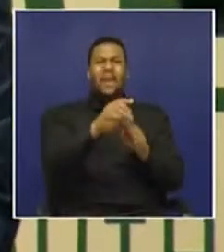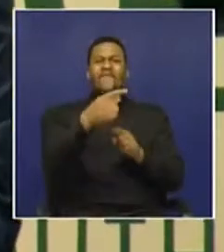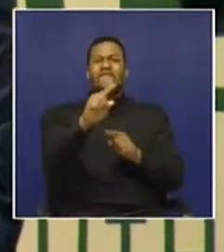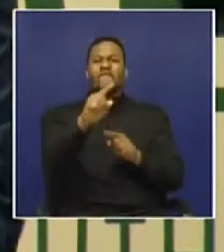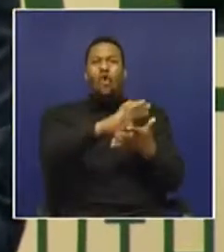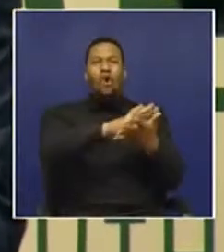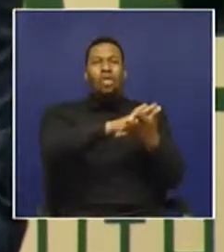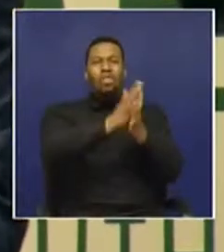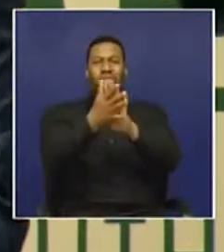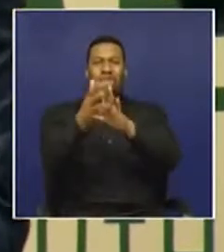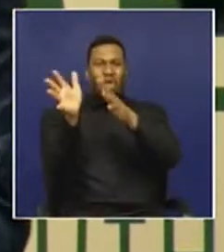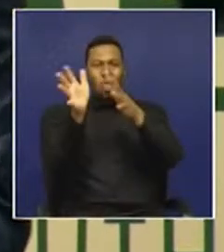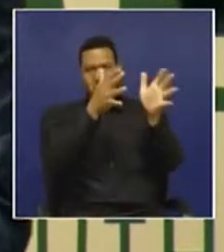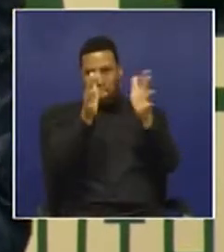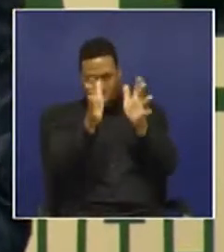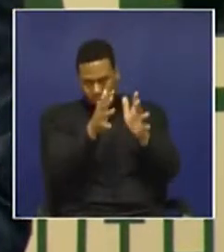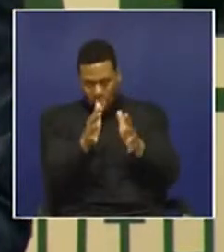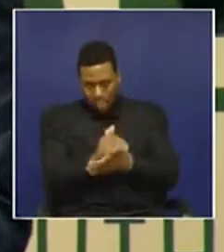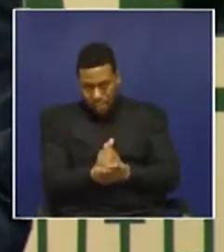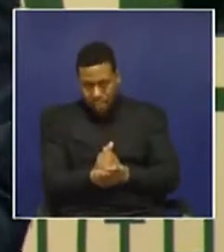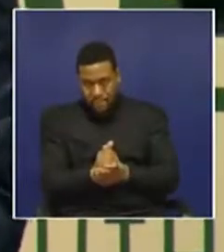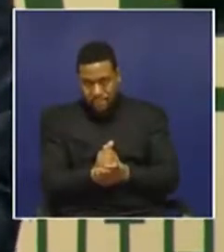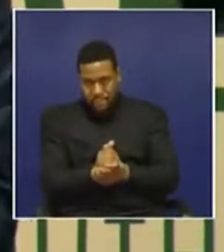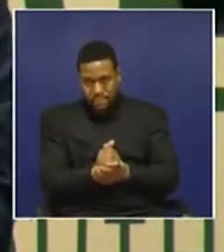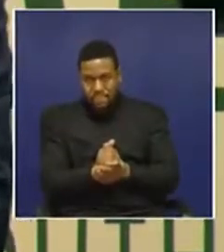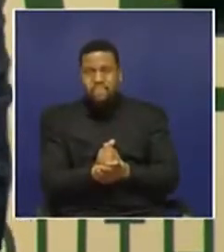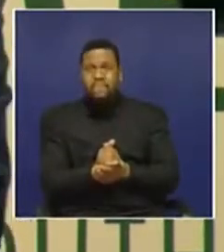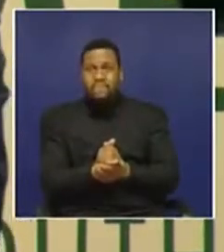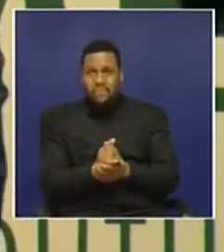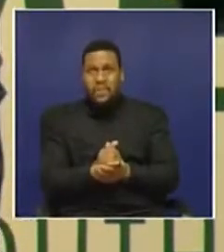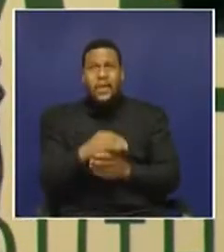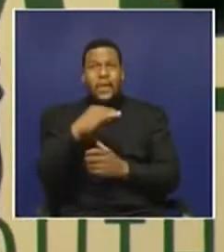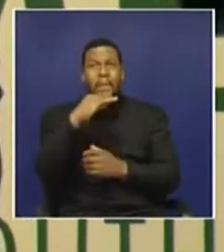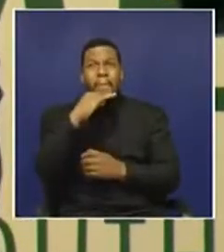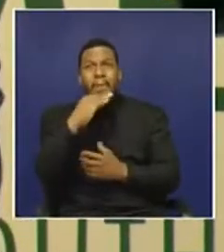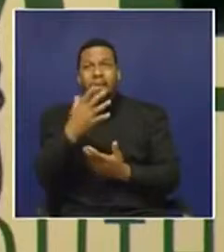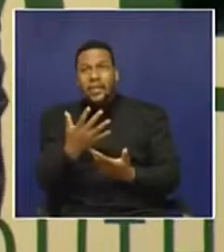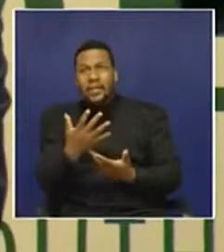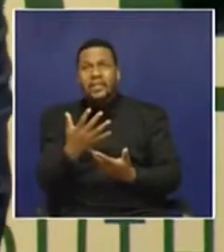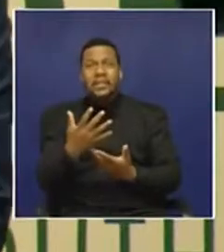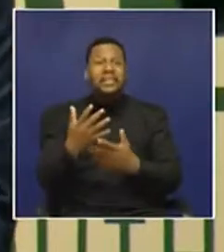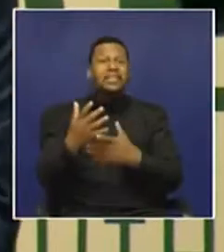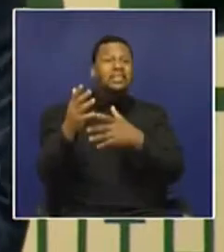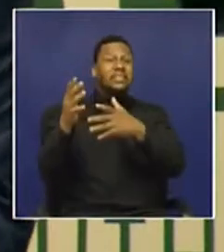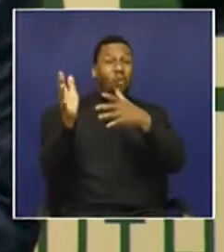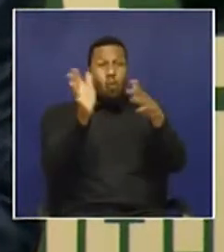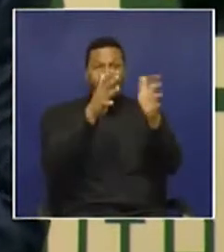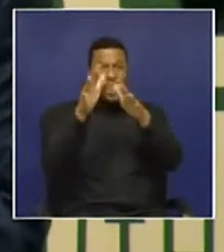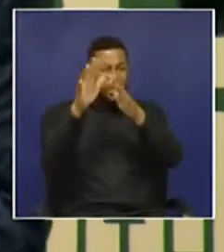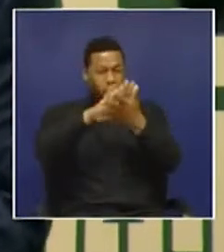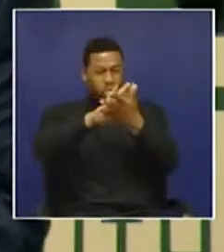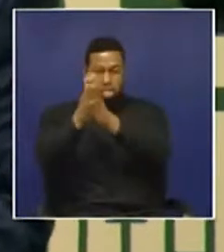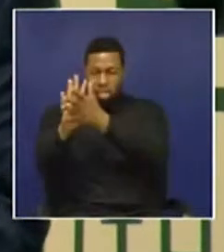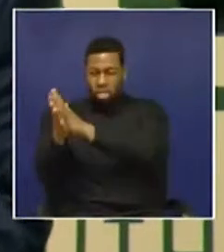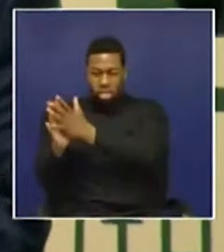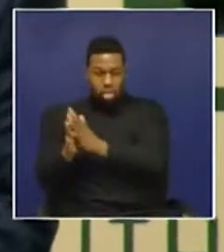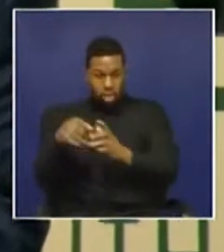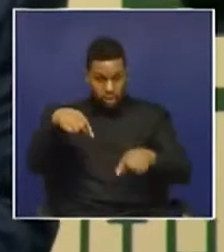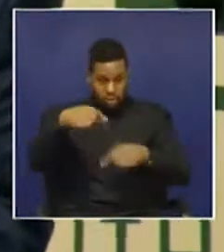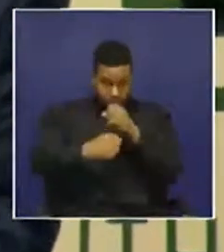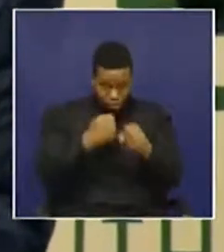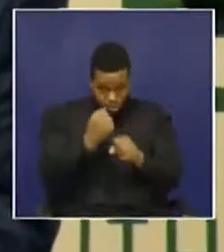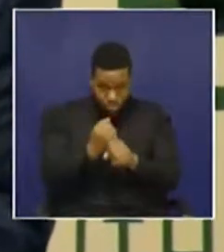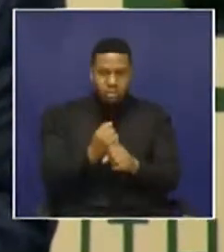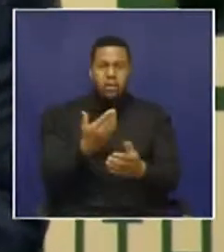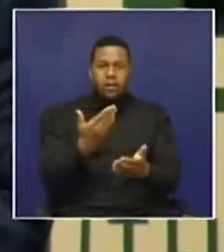the medium-term budget policy statement. In other words, the disasters that took place in January this year. Government spending